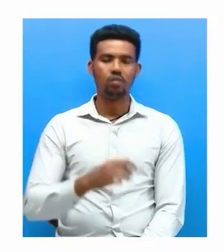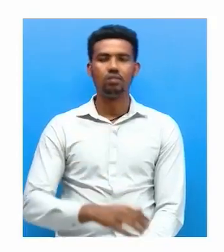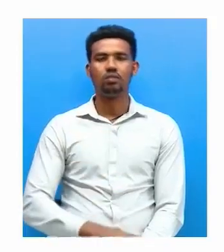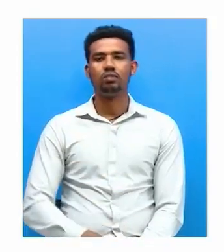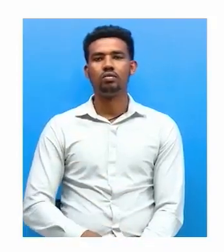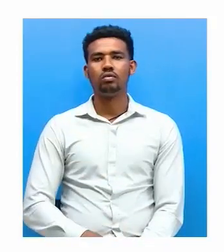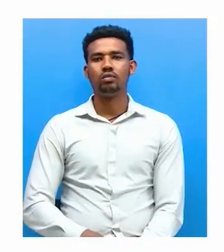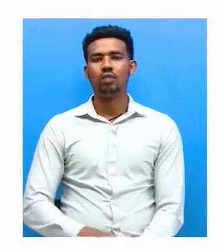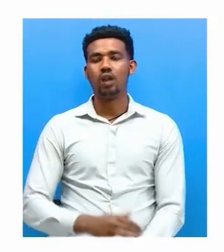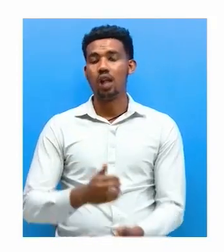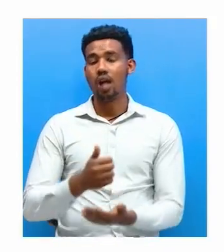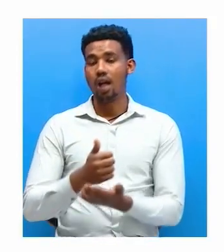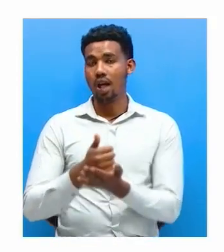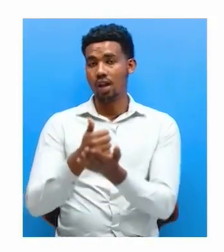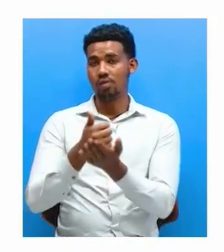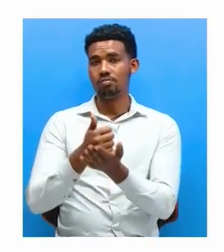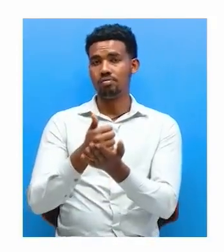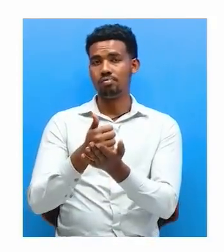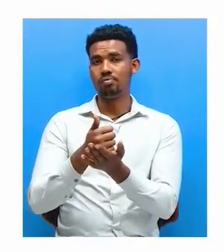help